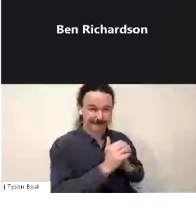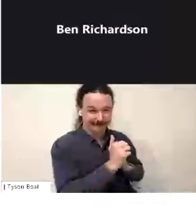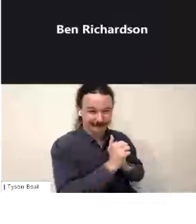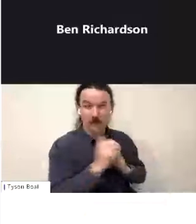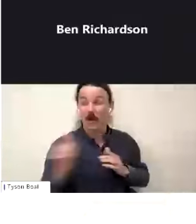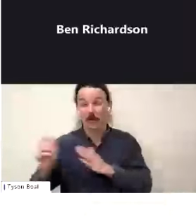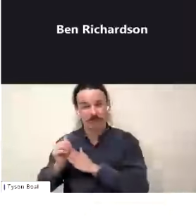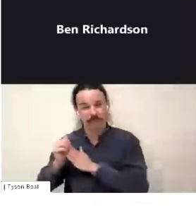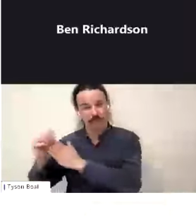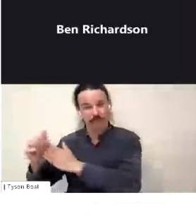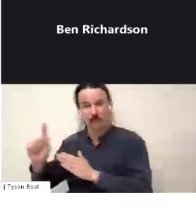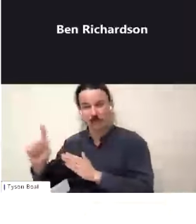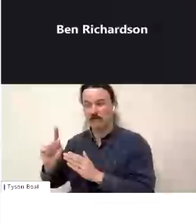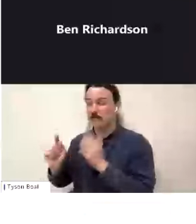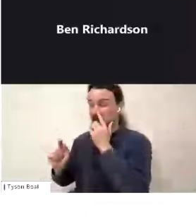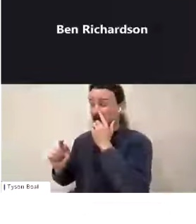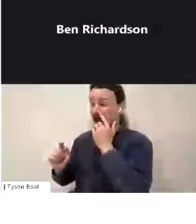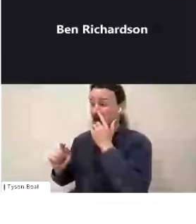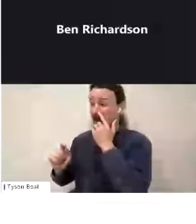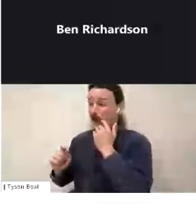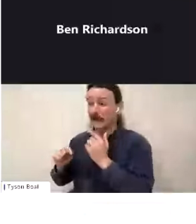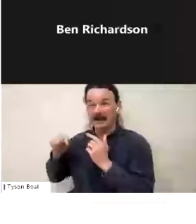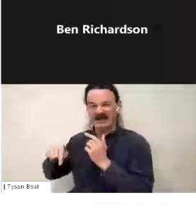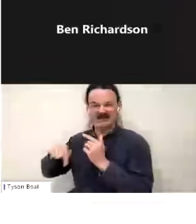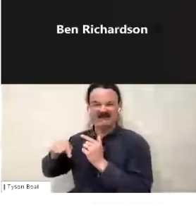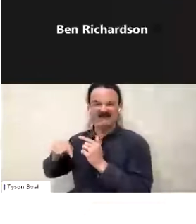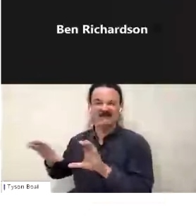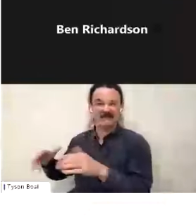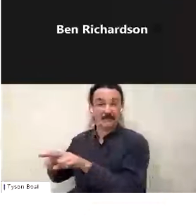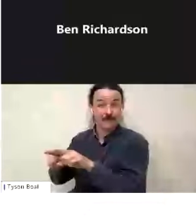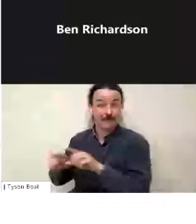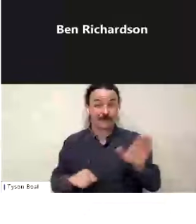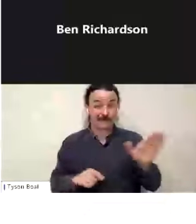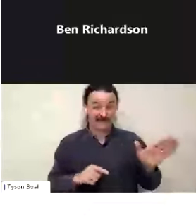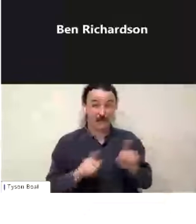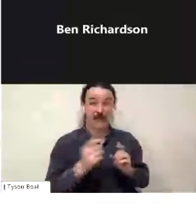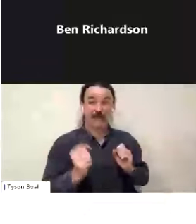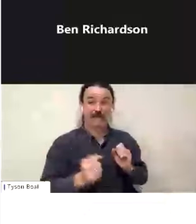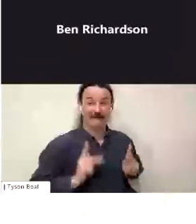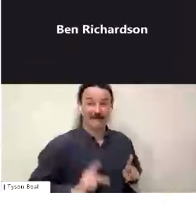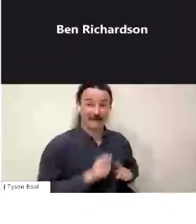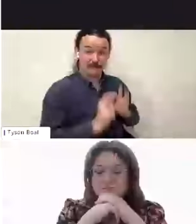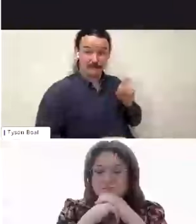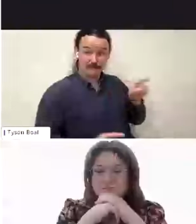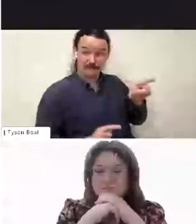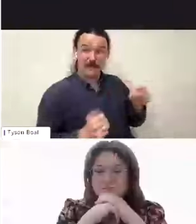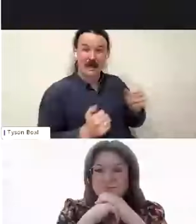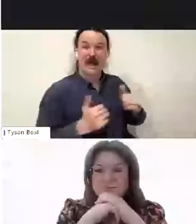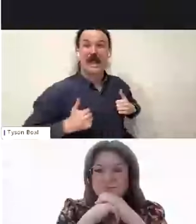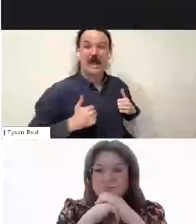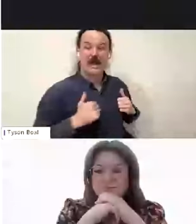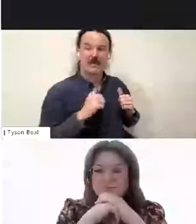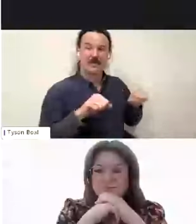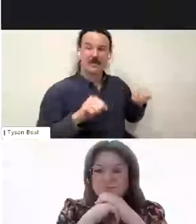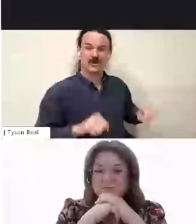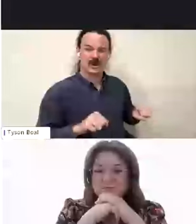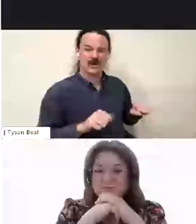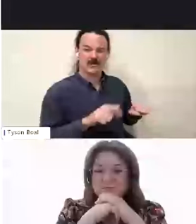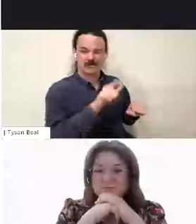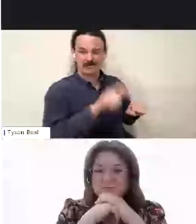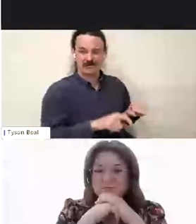was a proud Nunanjeri Kaurna woman also with physical disability, who was our chairperson for many years.